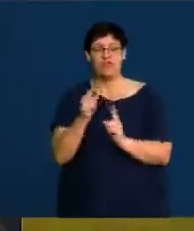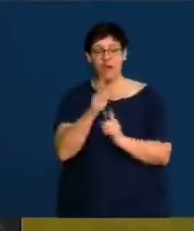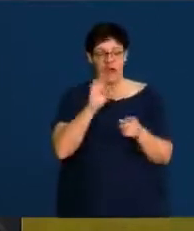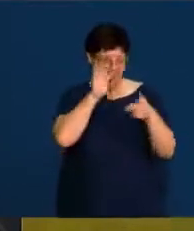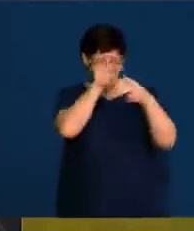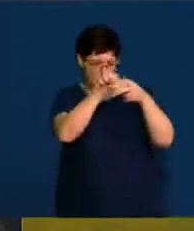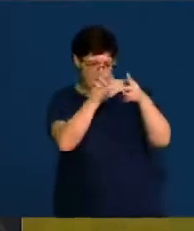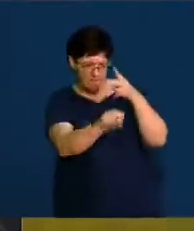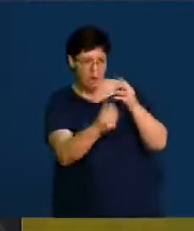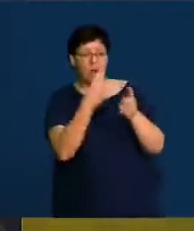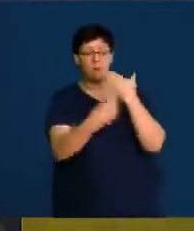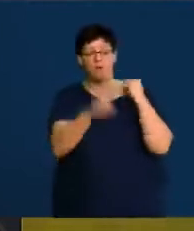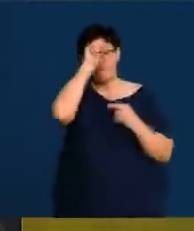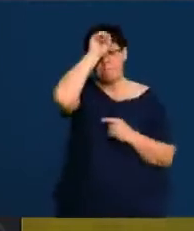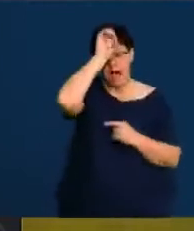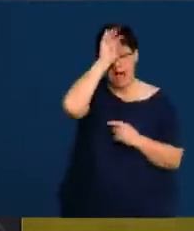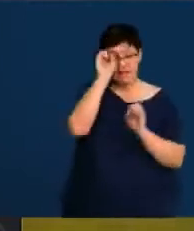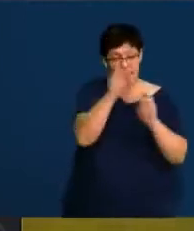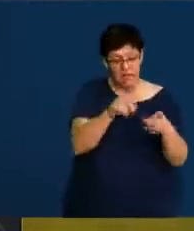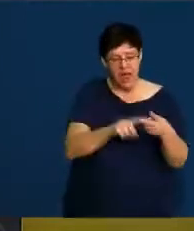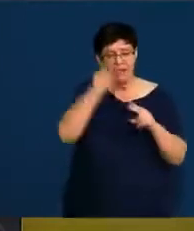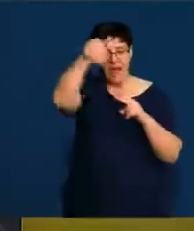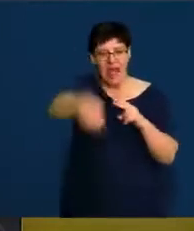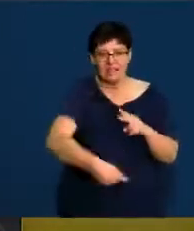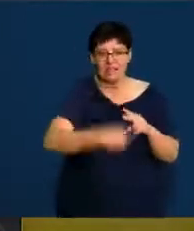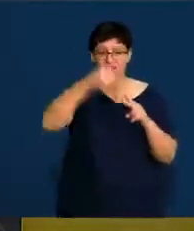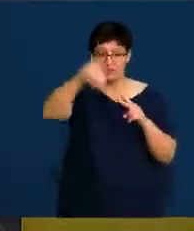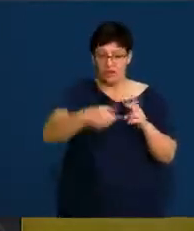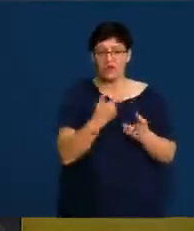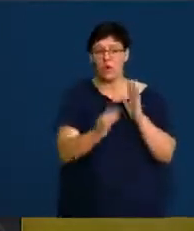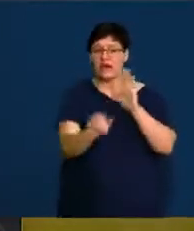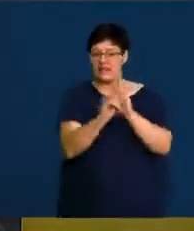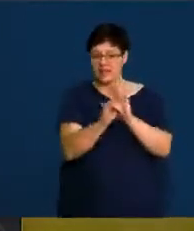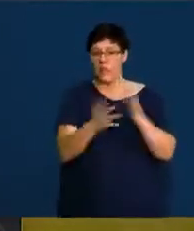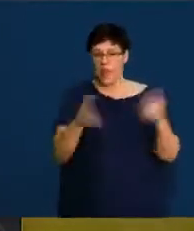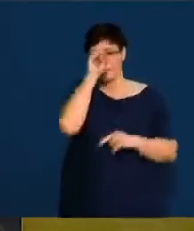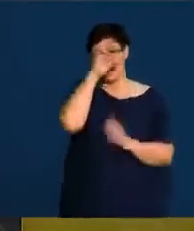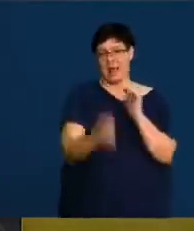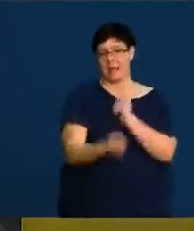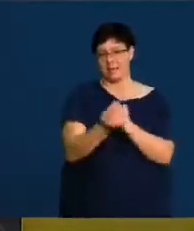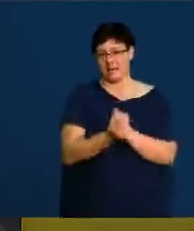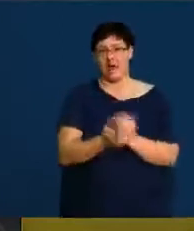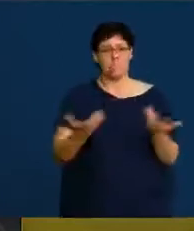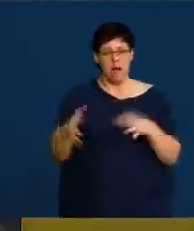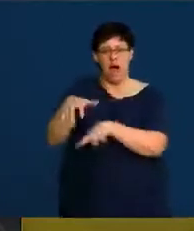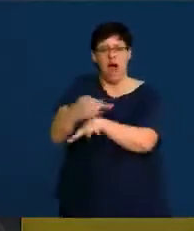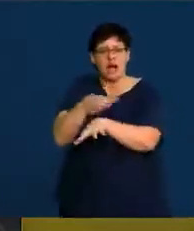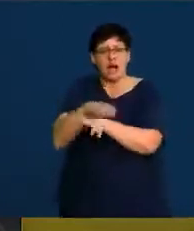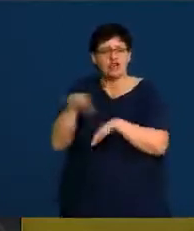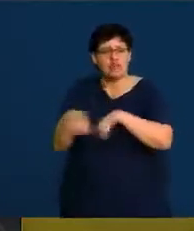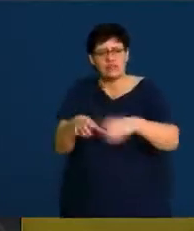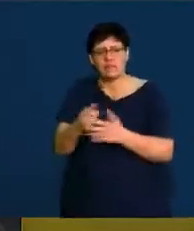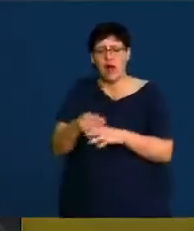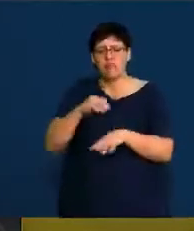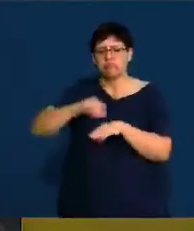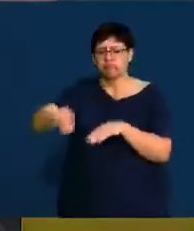locate both your mine dumps as well as excavations to identify mining on a map. What about agricultural activities? Crop